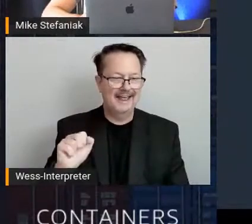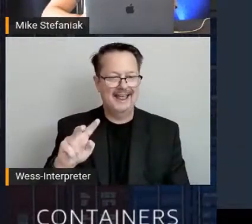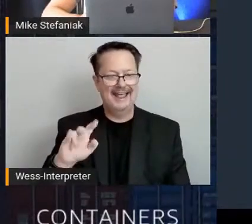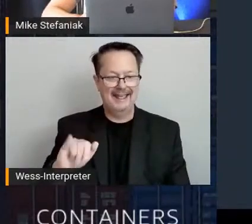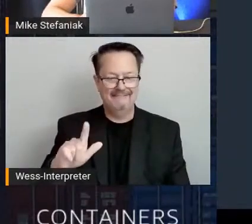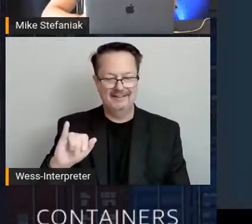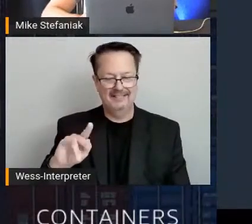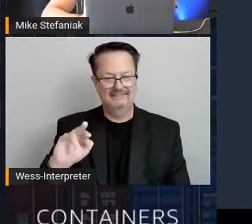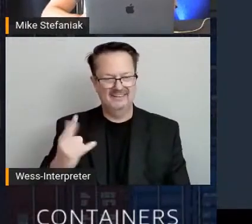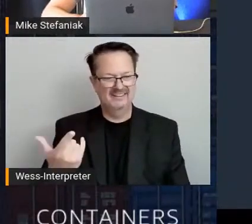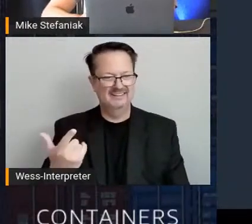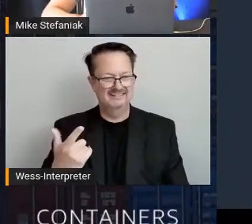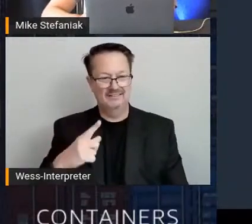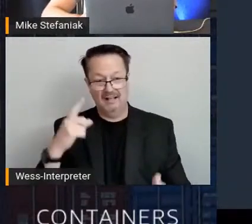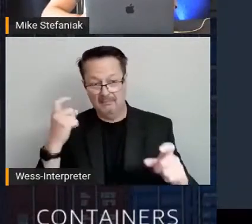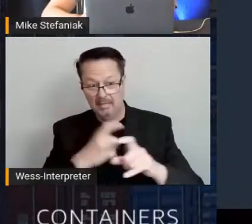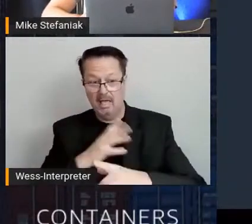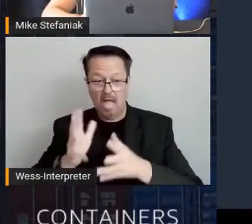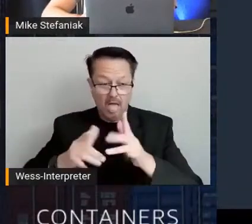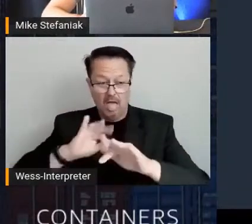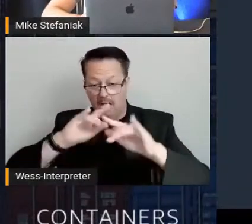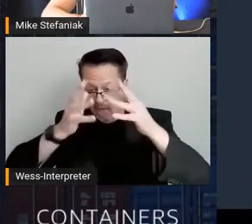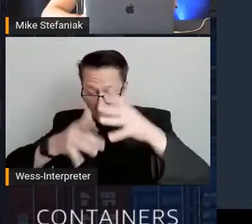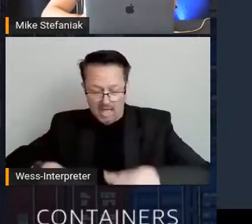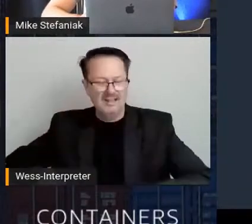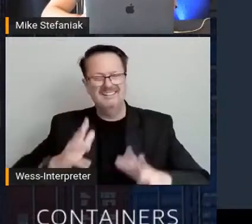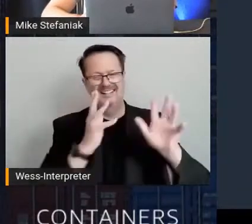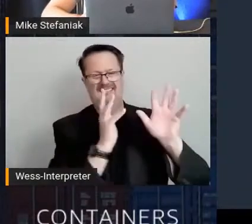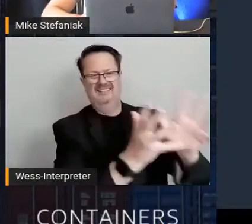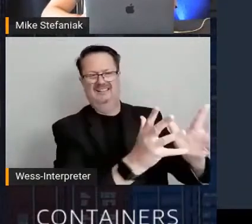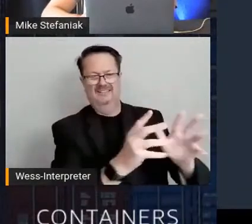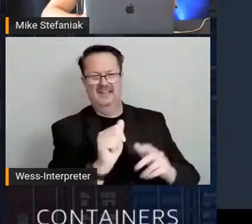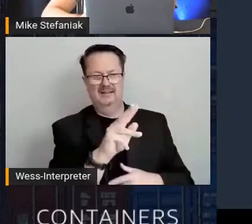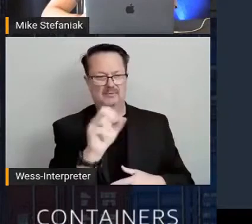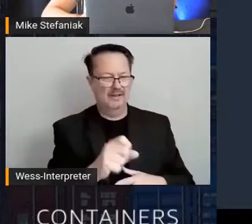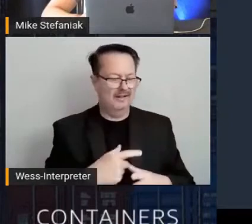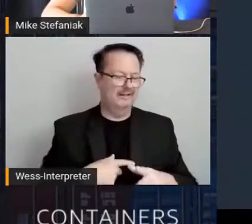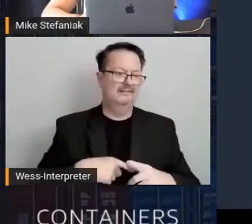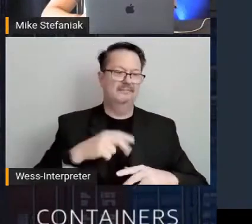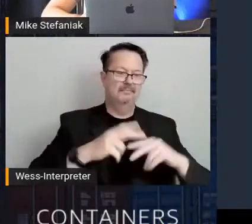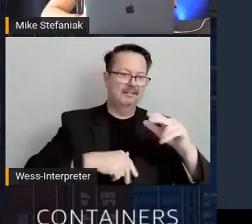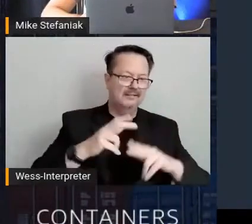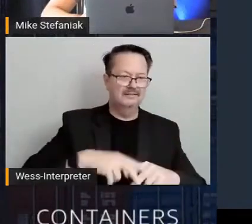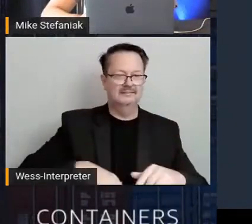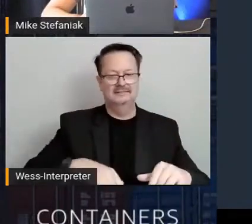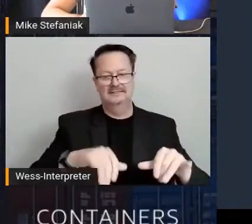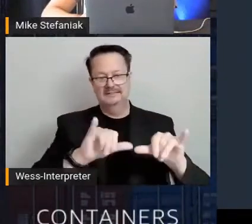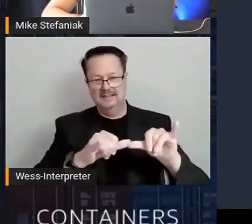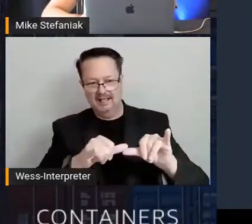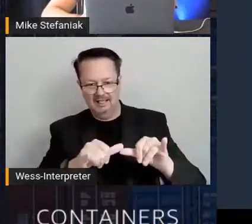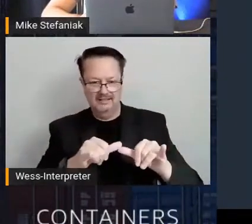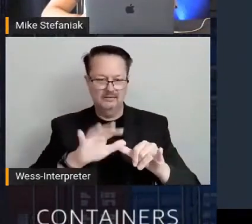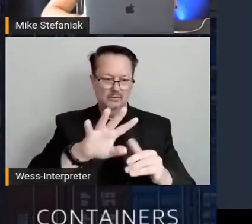that to AWS, right? Really around building your clusters, scaling your control plane,